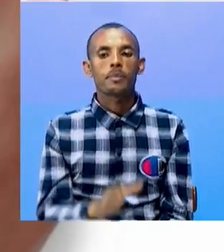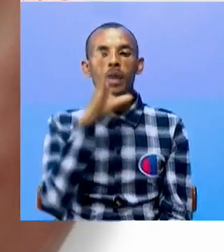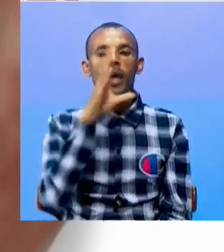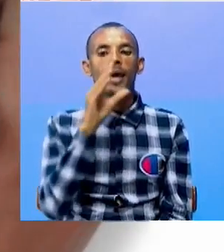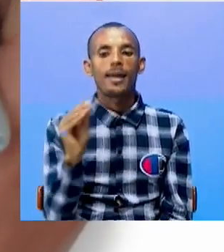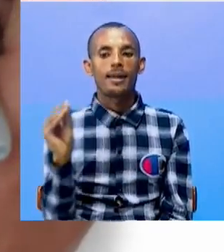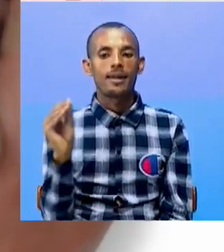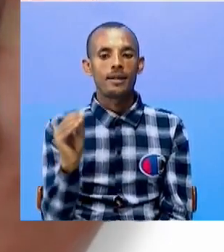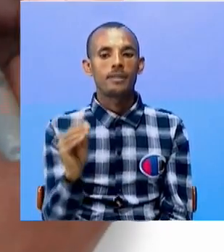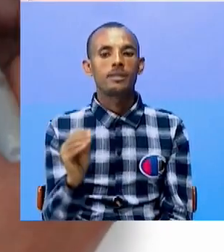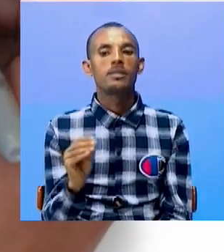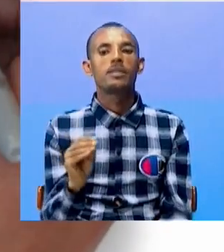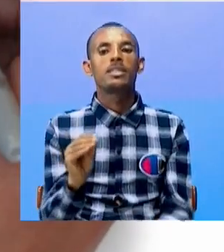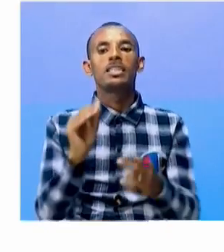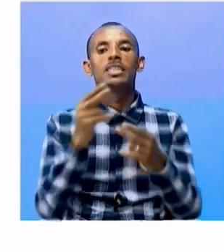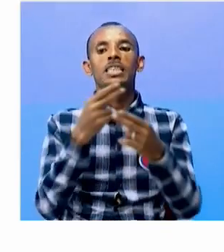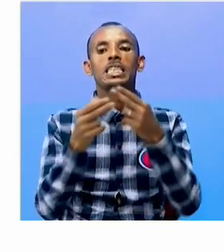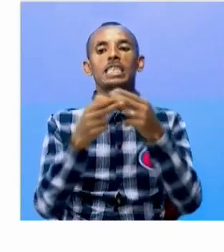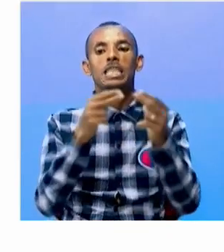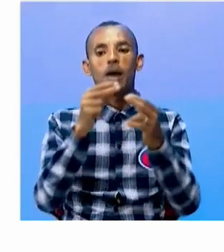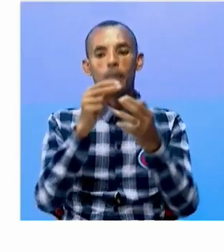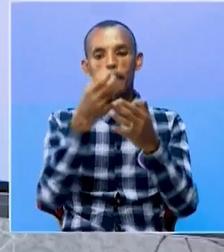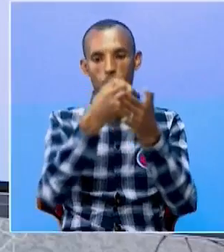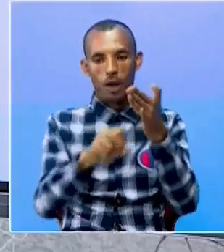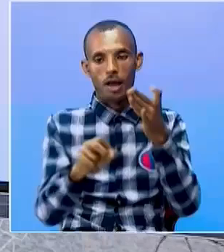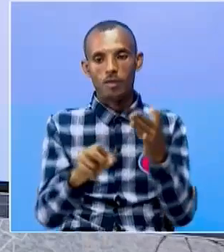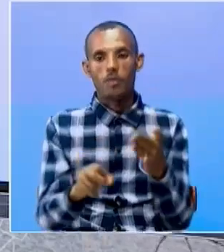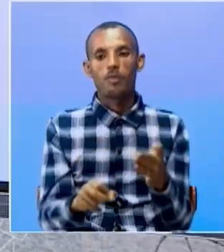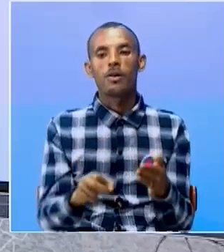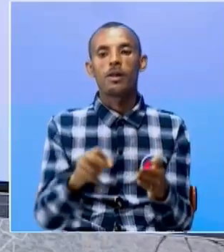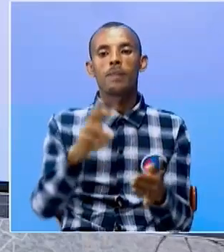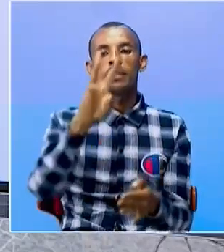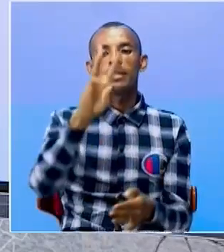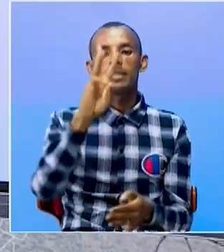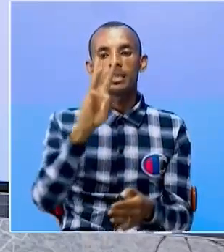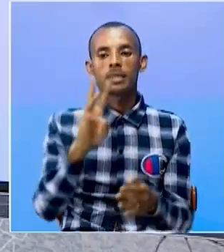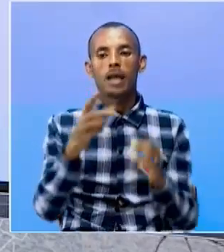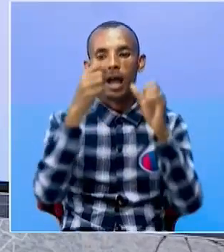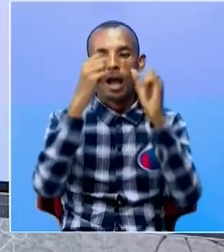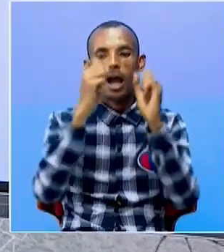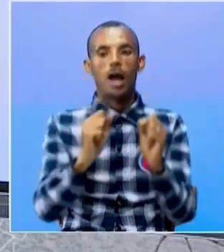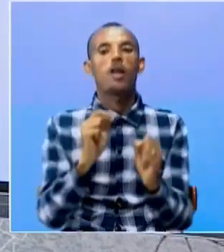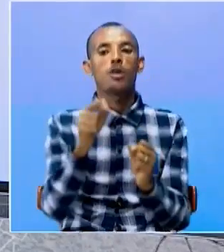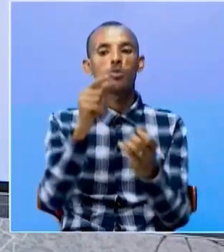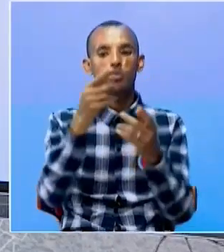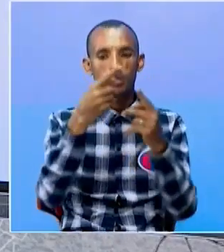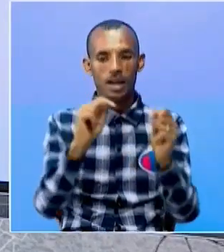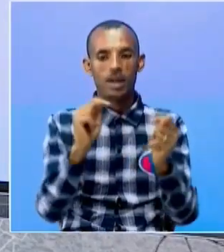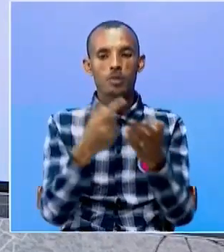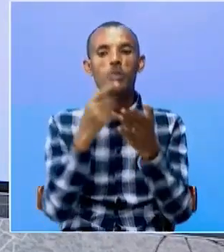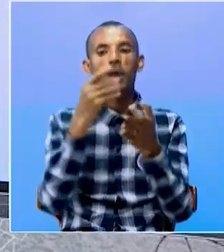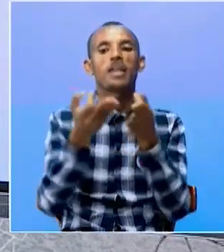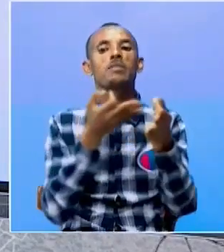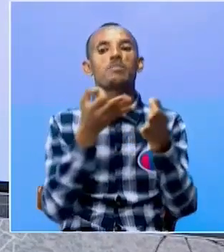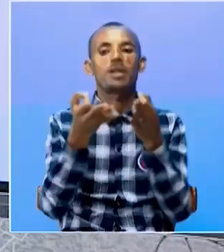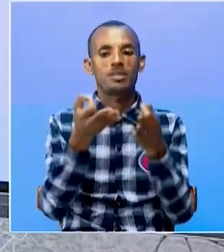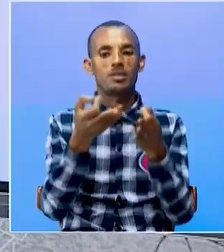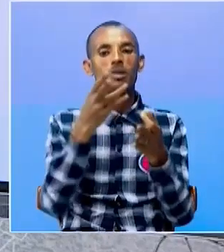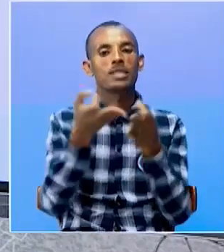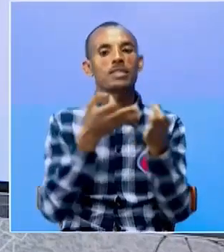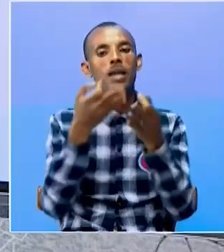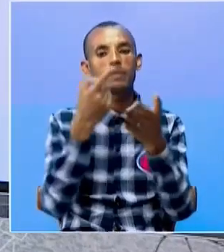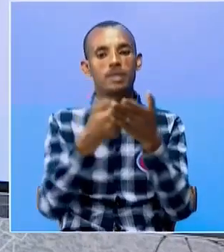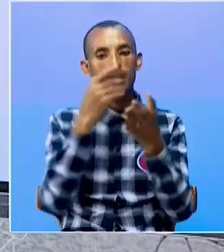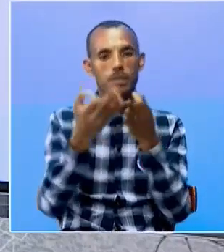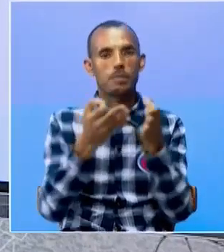and the product of a number and 6. Students, can you try to express or describe this